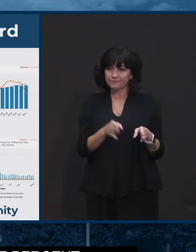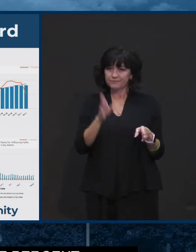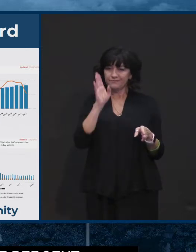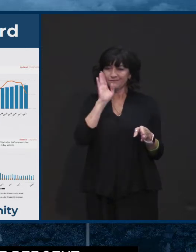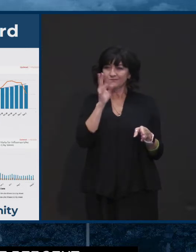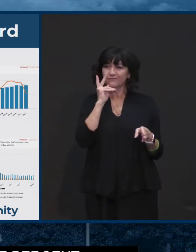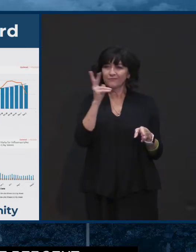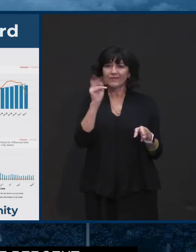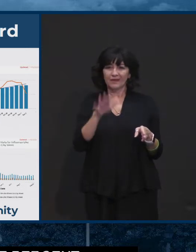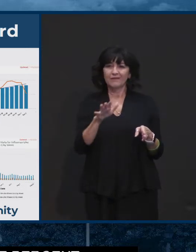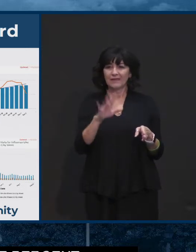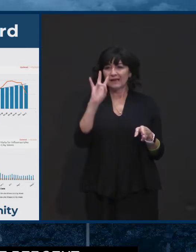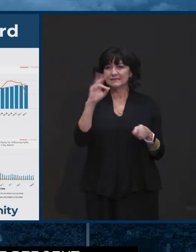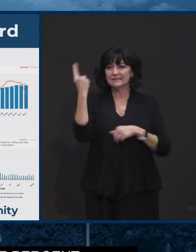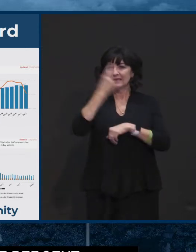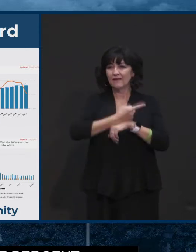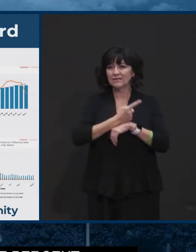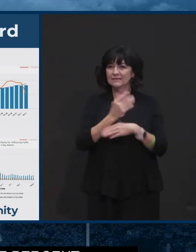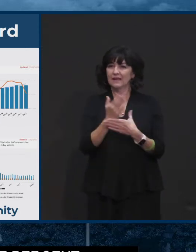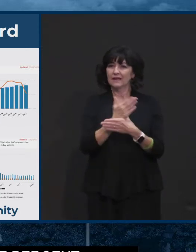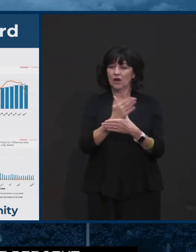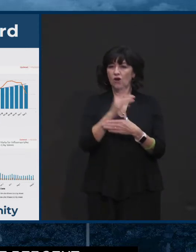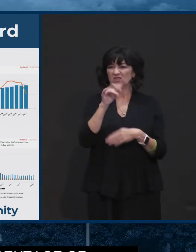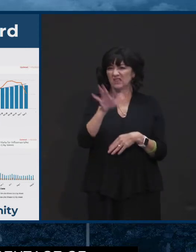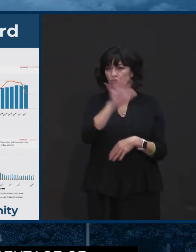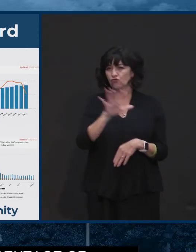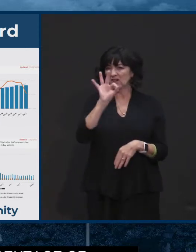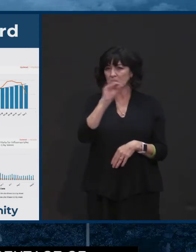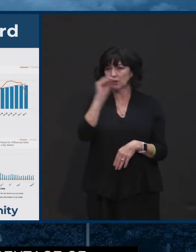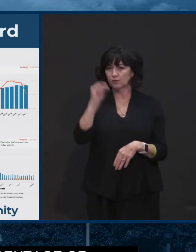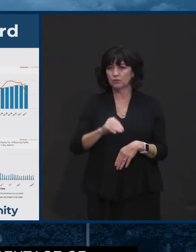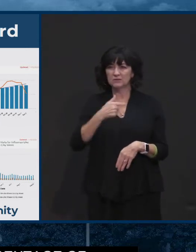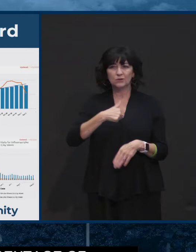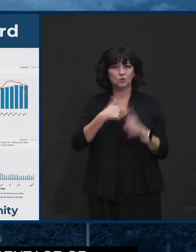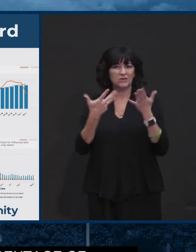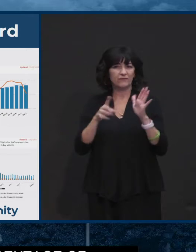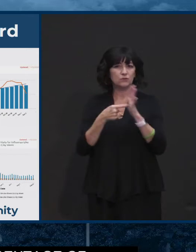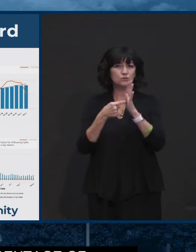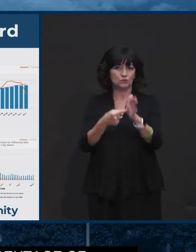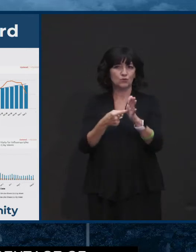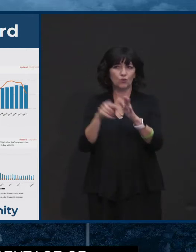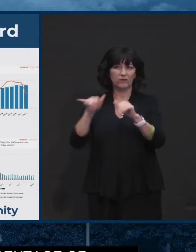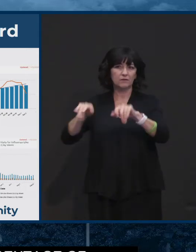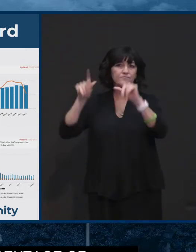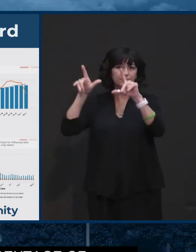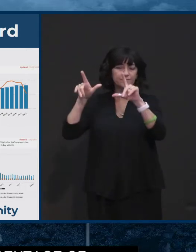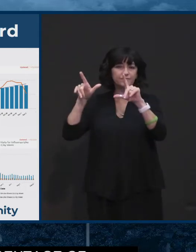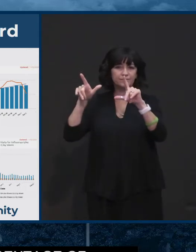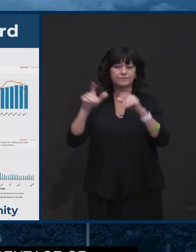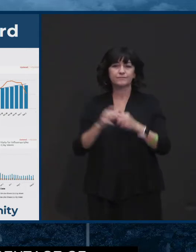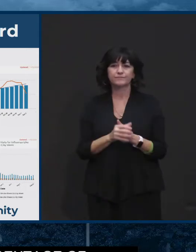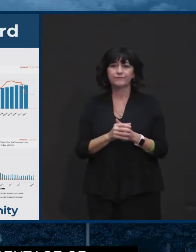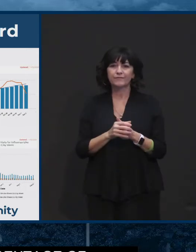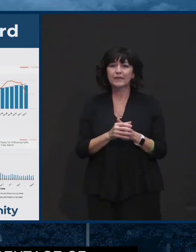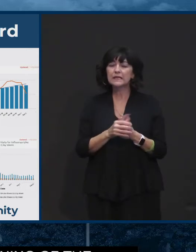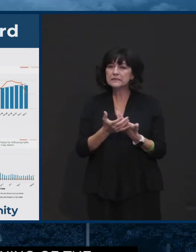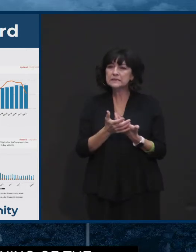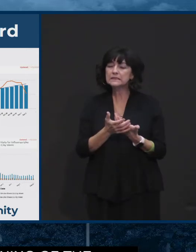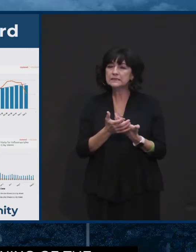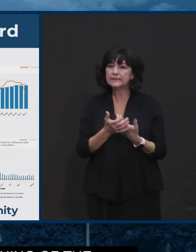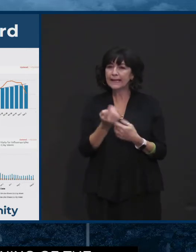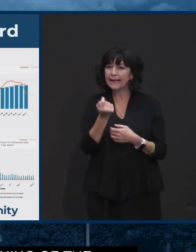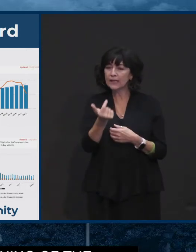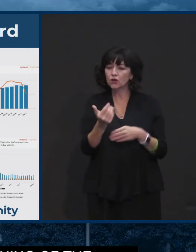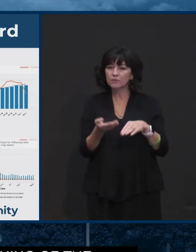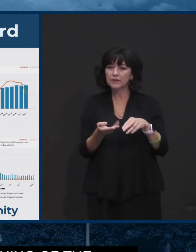beginning the 7-day moving average was about 9%, and it's been just going up gradually. It will continue to